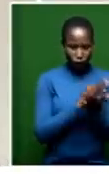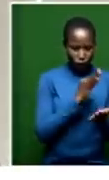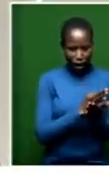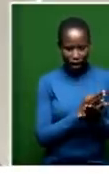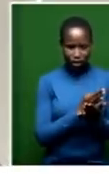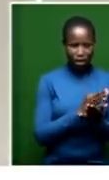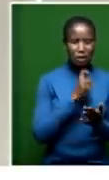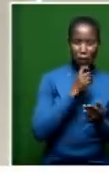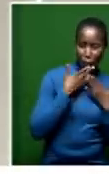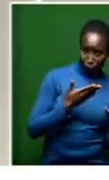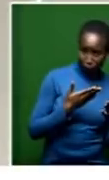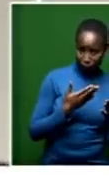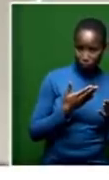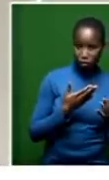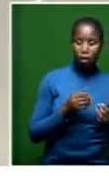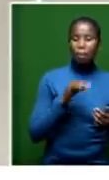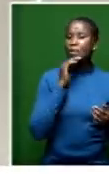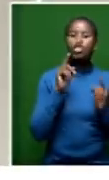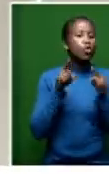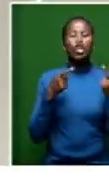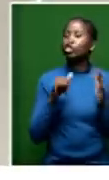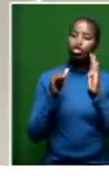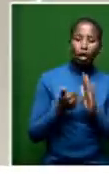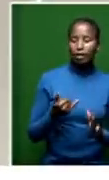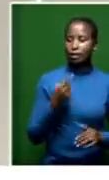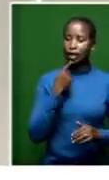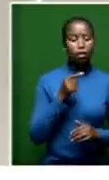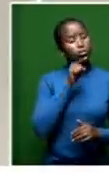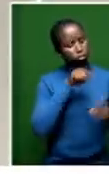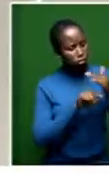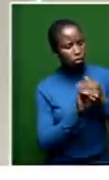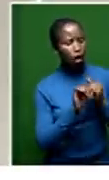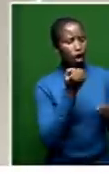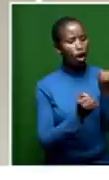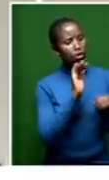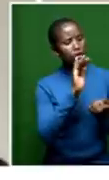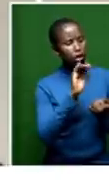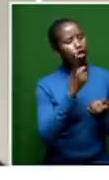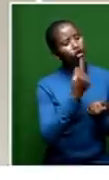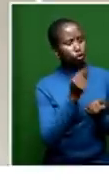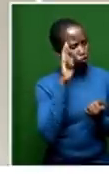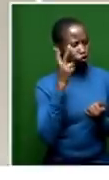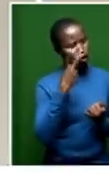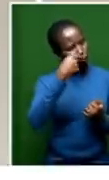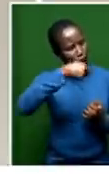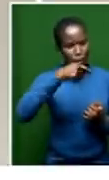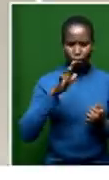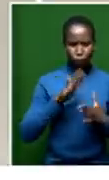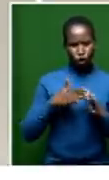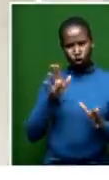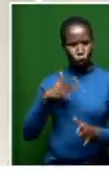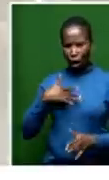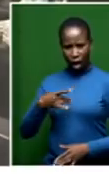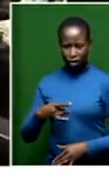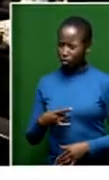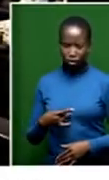considered. You don't just rescind, ask the court to rescind their judgment because you don't like their judgment.